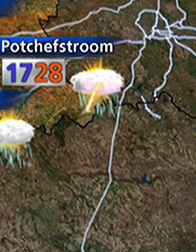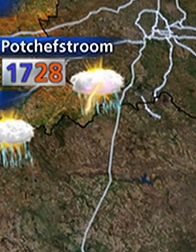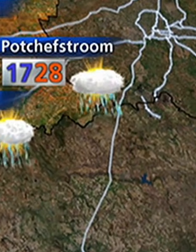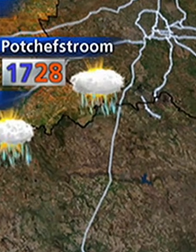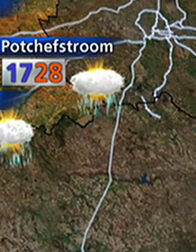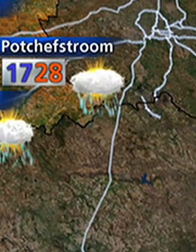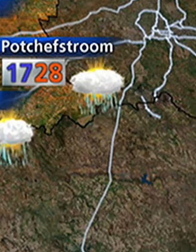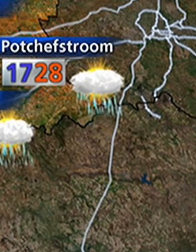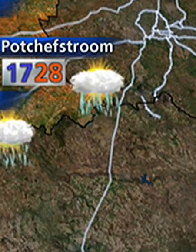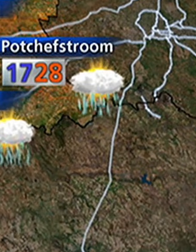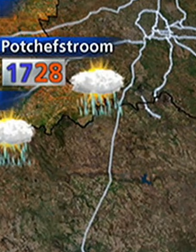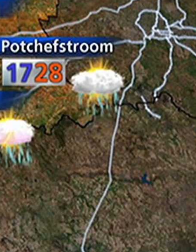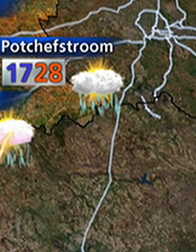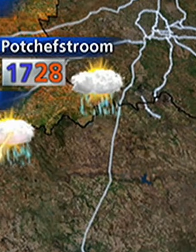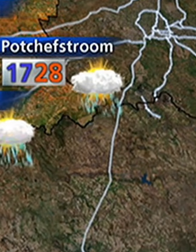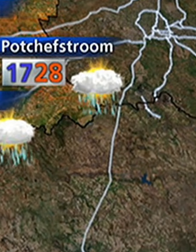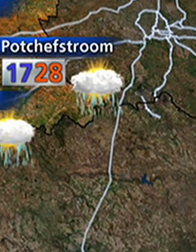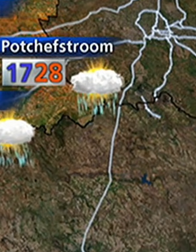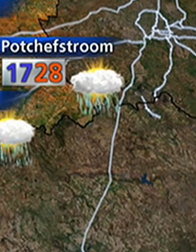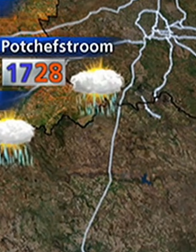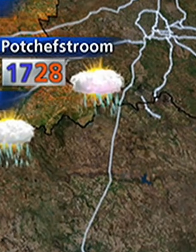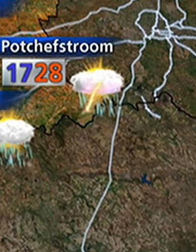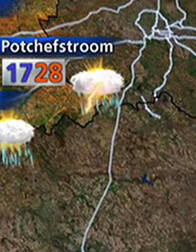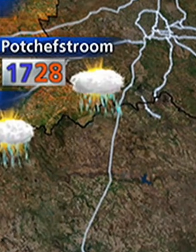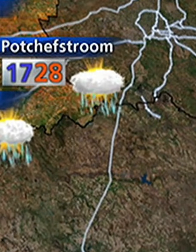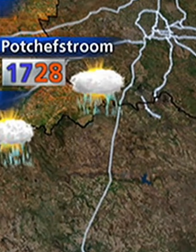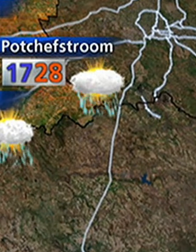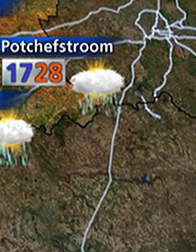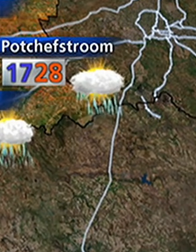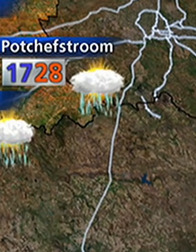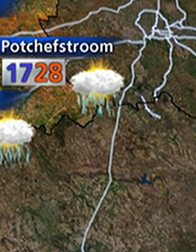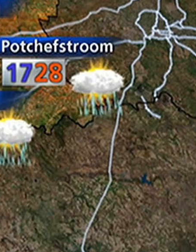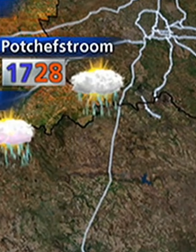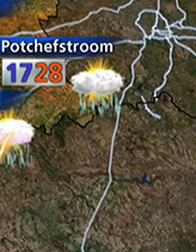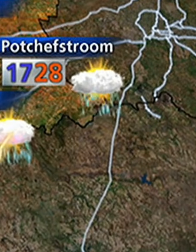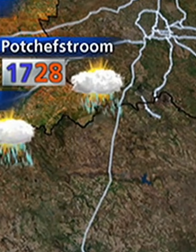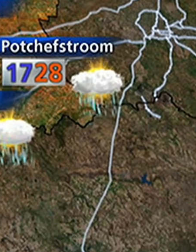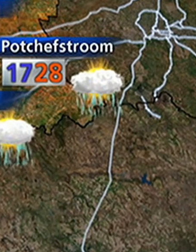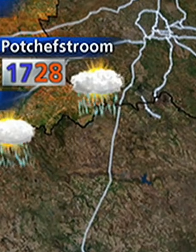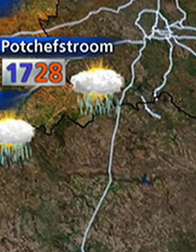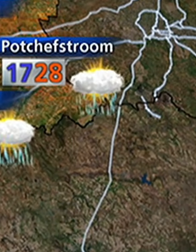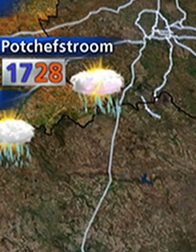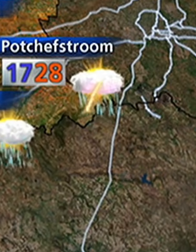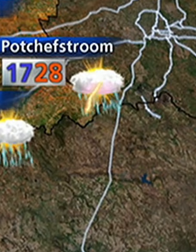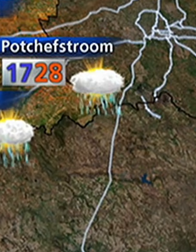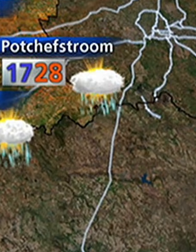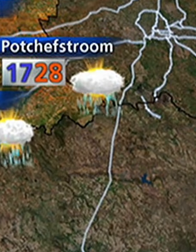te Rustenburg e tla be ke mo go dikgata di le 20 le borobongwe. Fa Mahikeng lona e tla be ke mo go dikgata di le 20 le